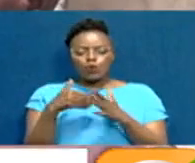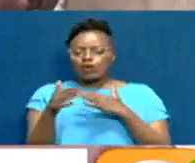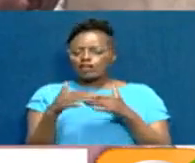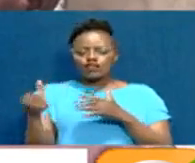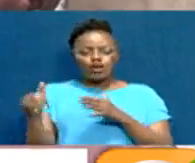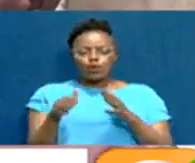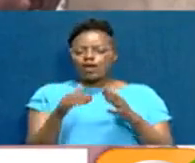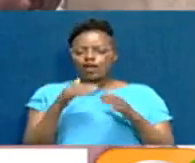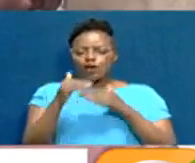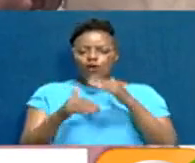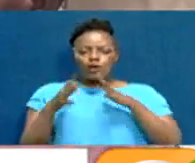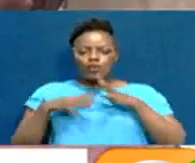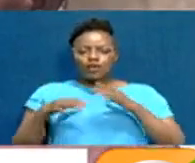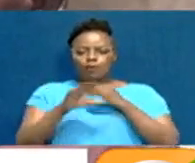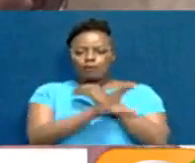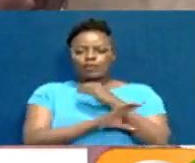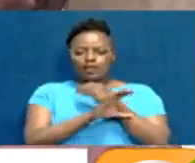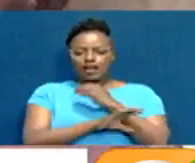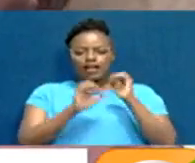all people in this country may feel